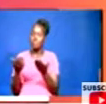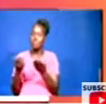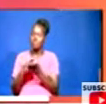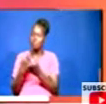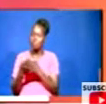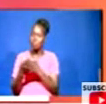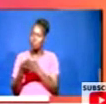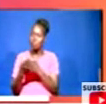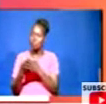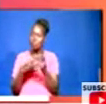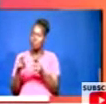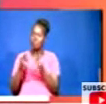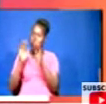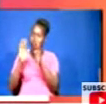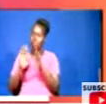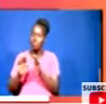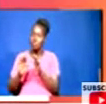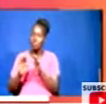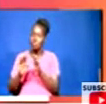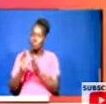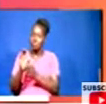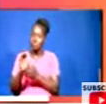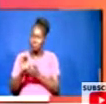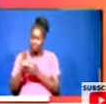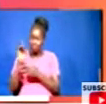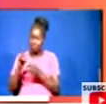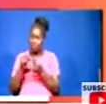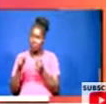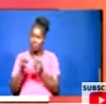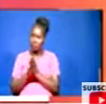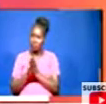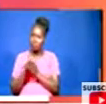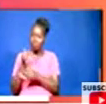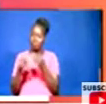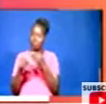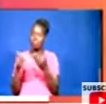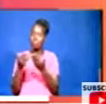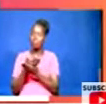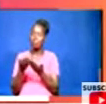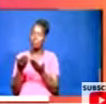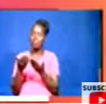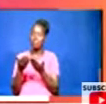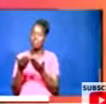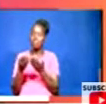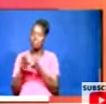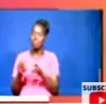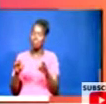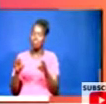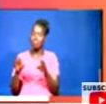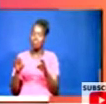that will be very important. So credit has to be addressed. Issues of infrastructure have to be addressed. Issues of markets have to be